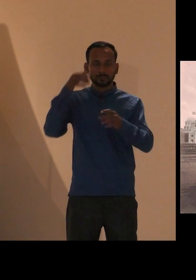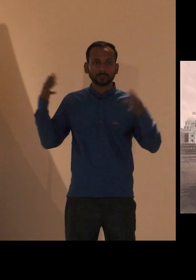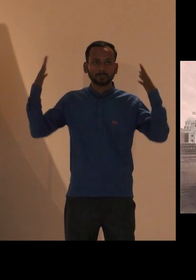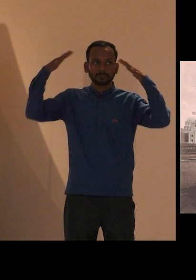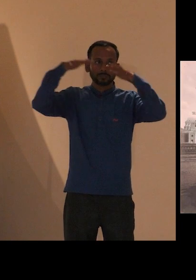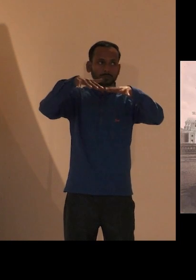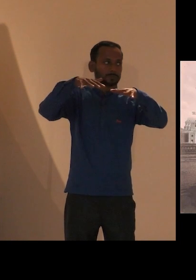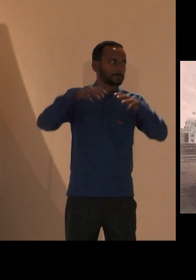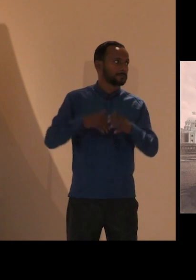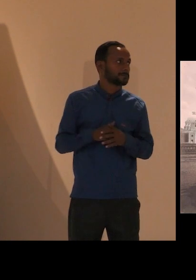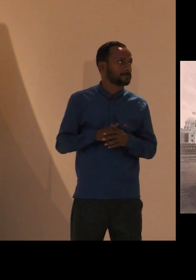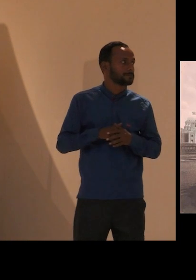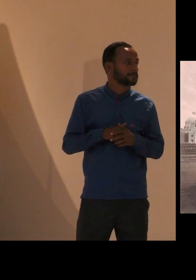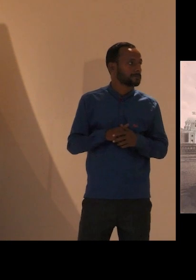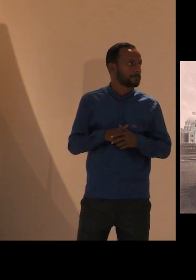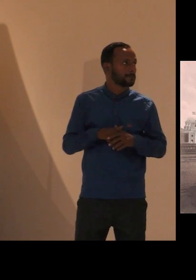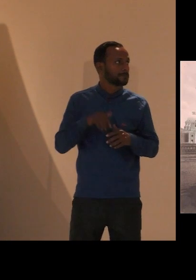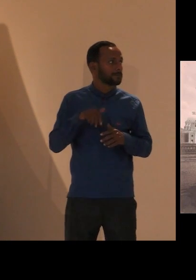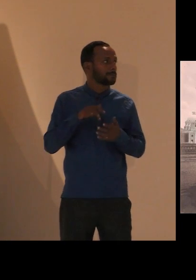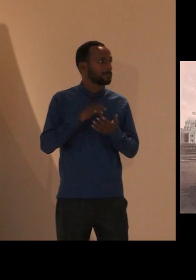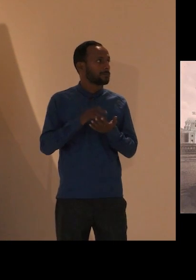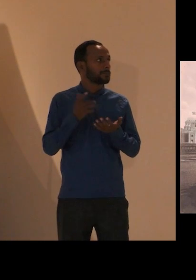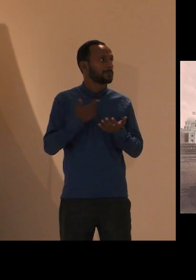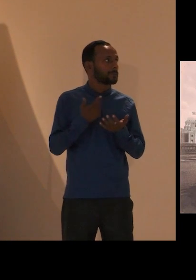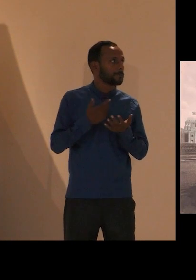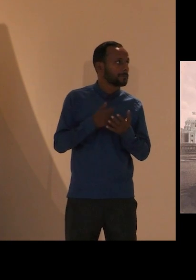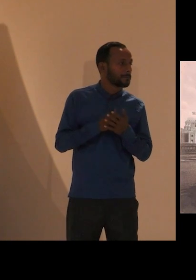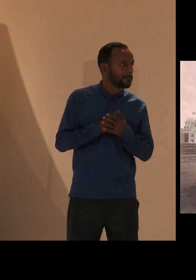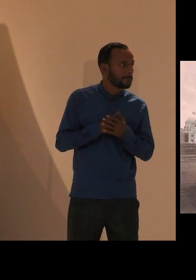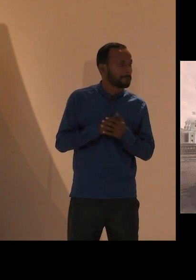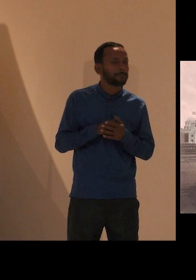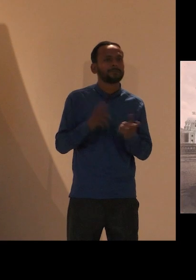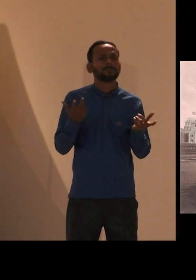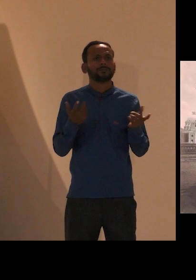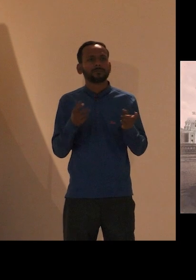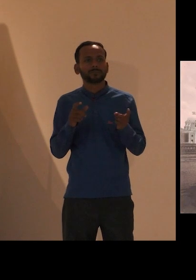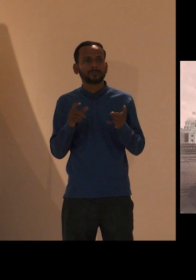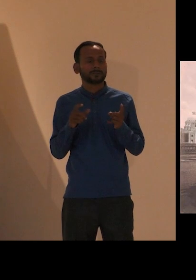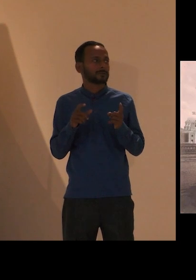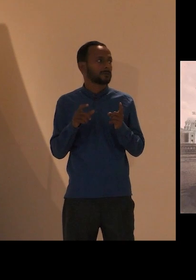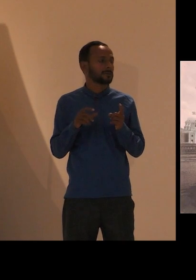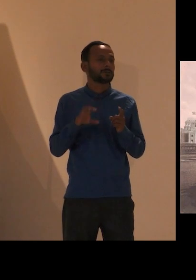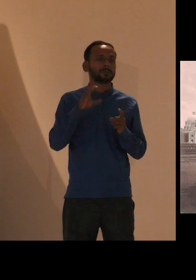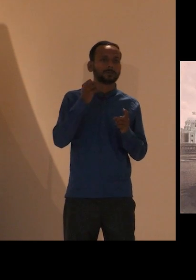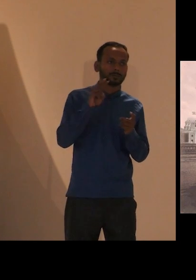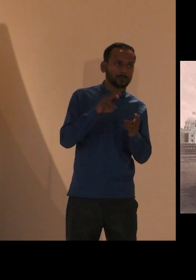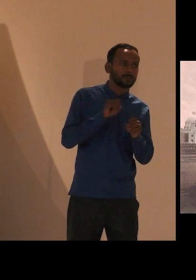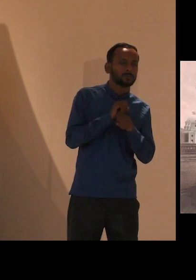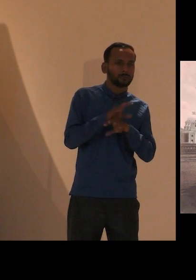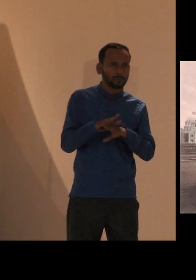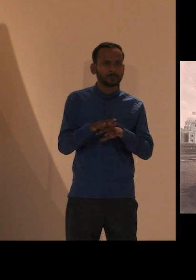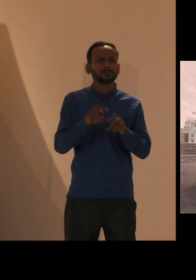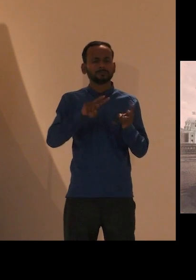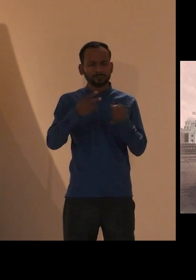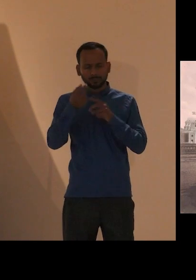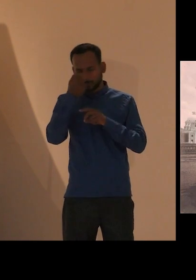we just had our centenary, which we couldn't really celebrate because of various disruptions, among them COVID, of course.